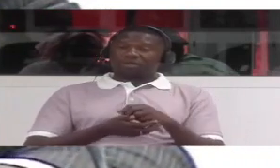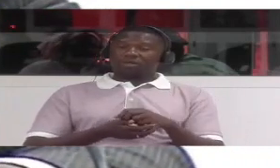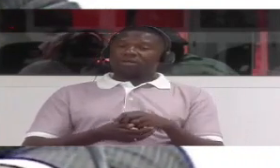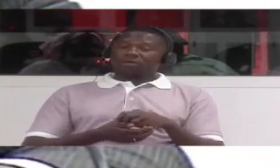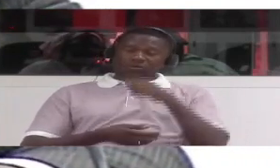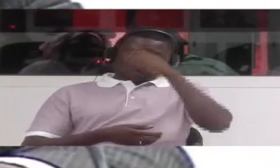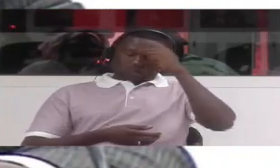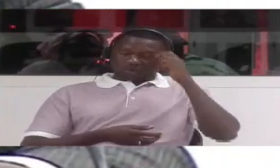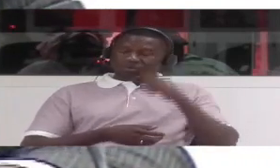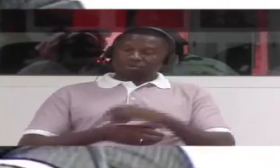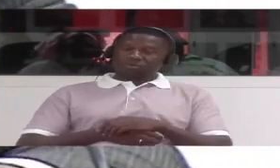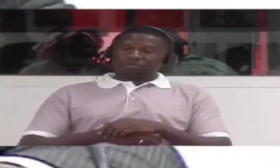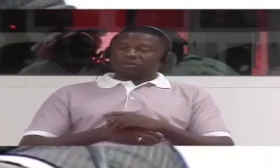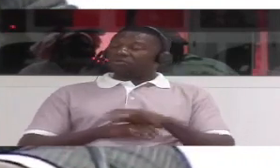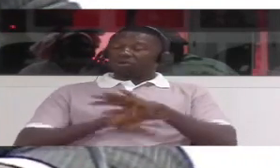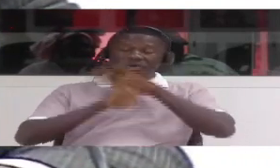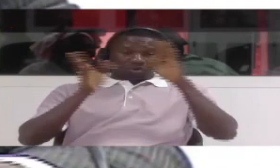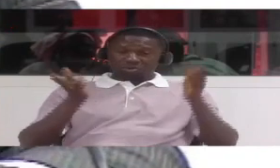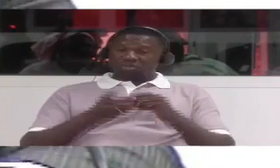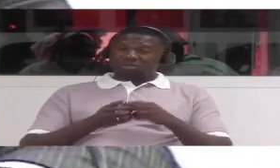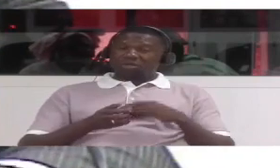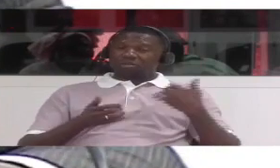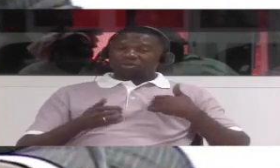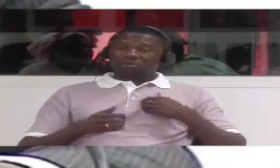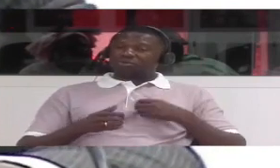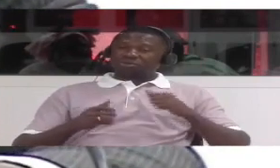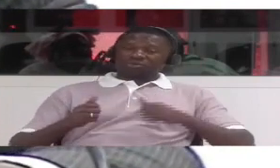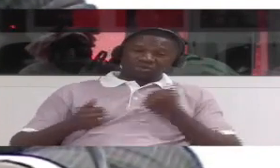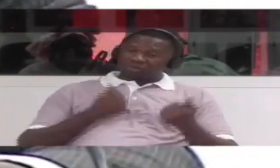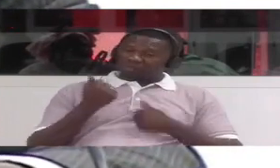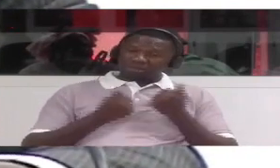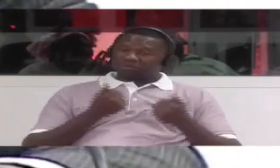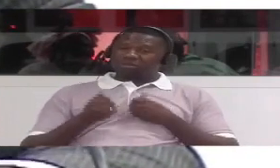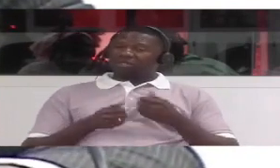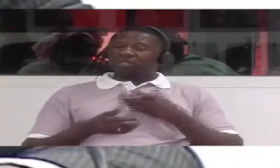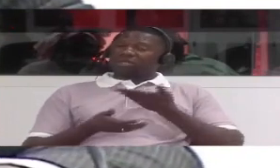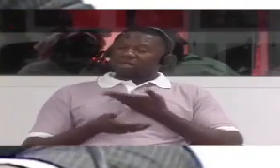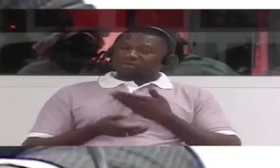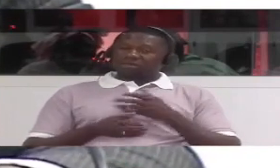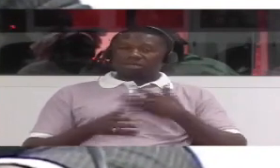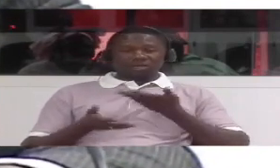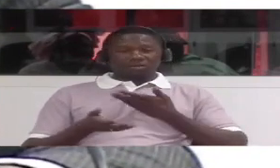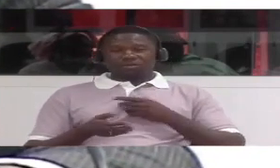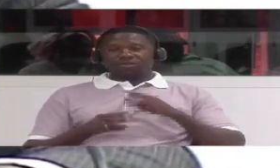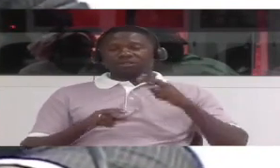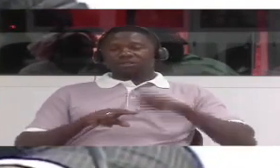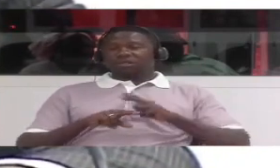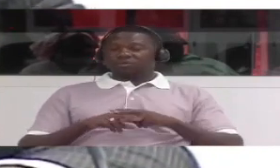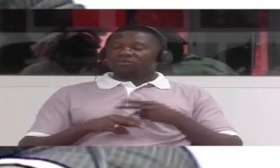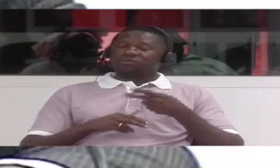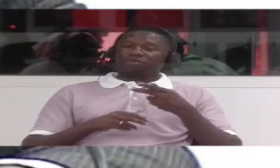and whether all the atrocities, animosities, and hostilities that they encountered during the Jammeh regime, and they